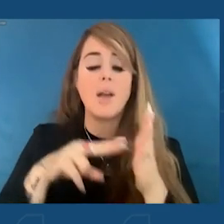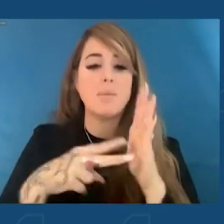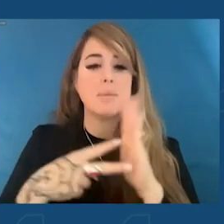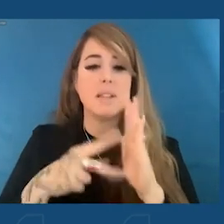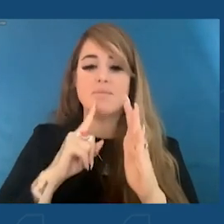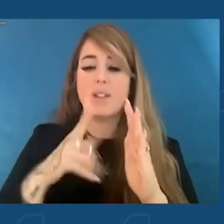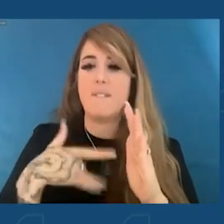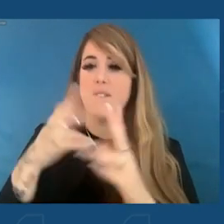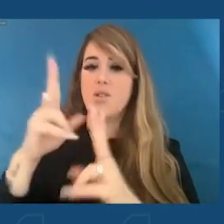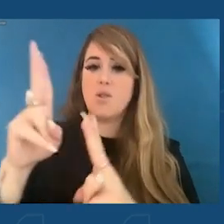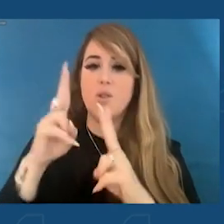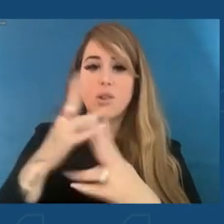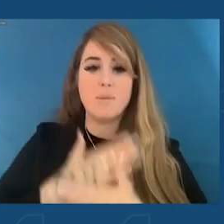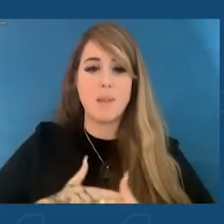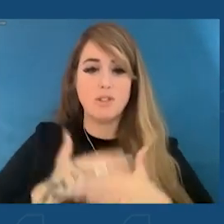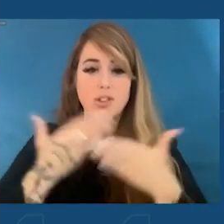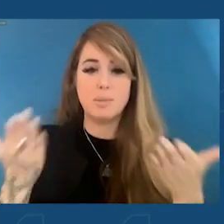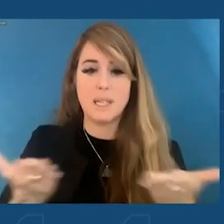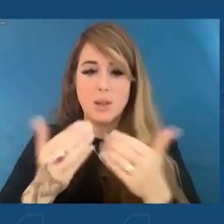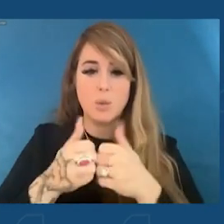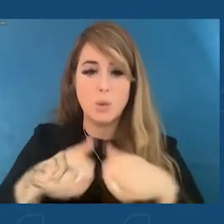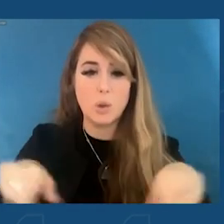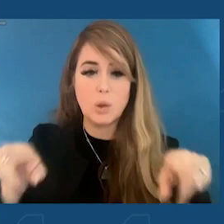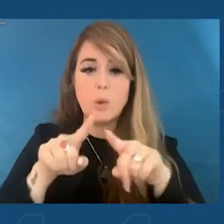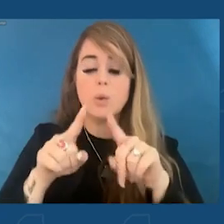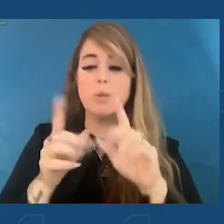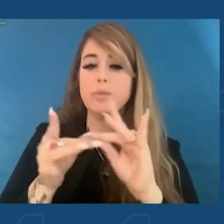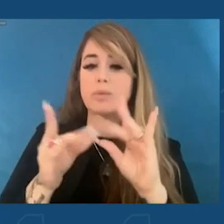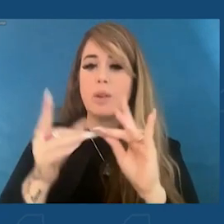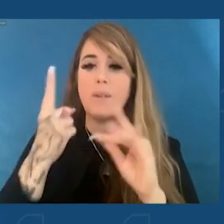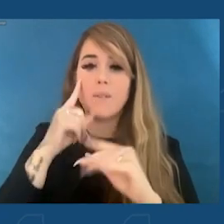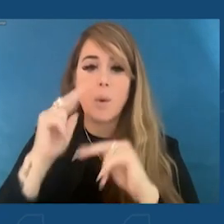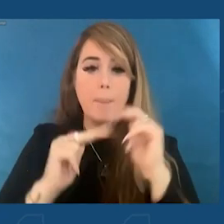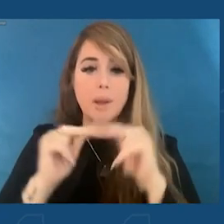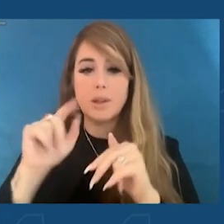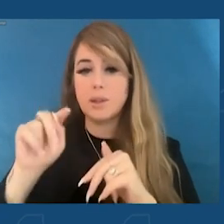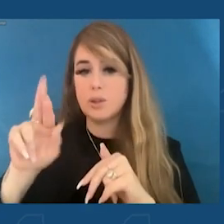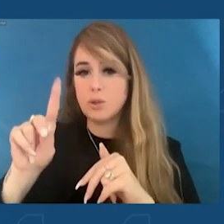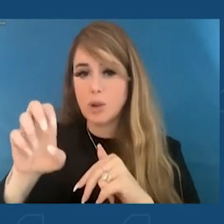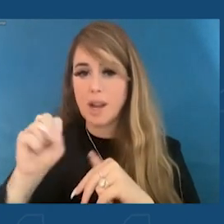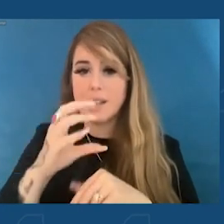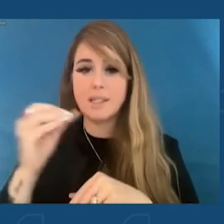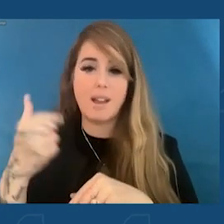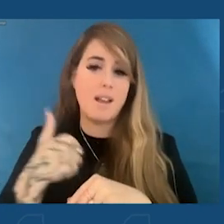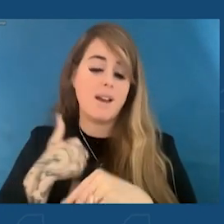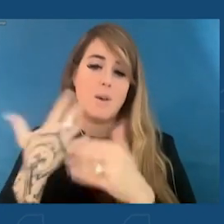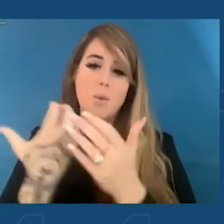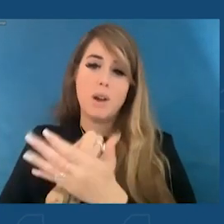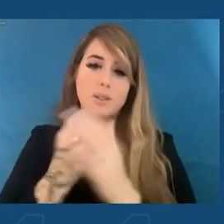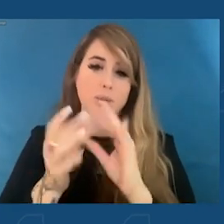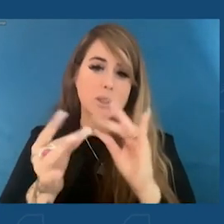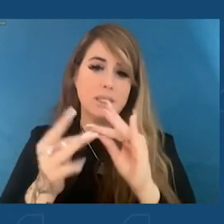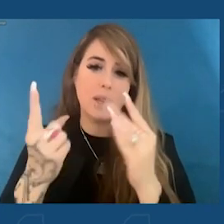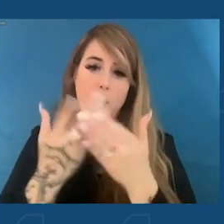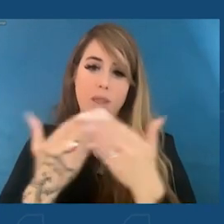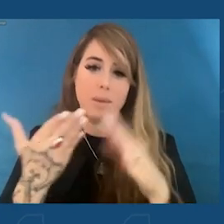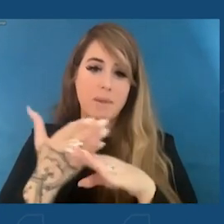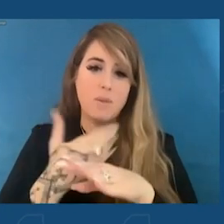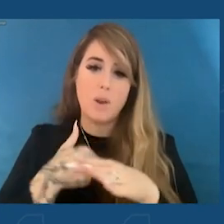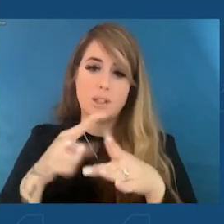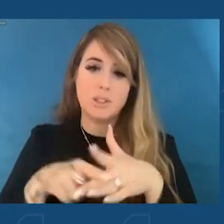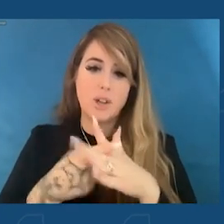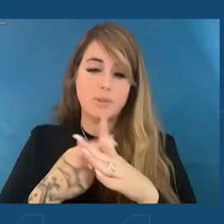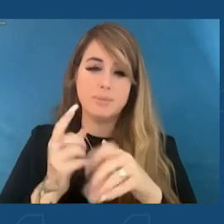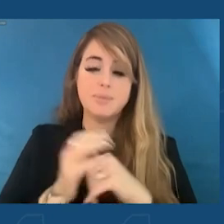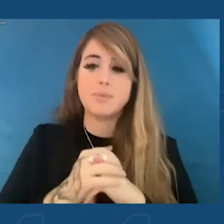me, a pleasure to be here to say a few words on behalf of the building trades. And I just want to say one thing before I get started.